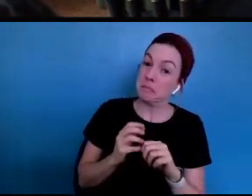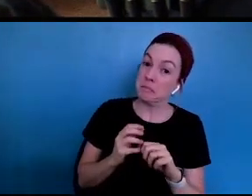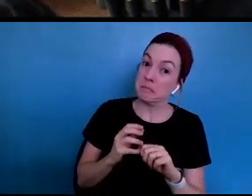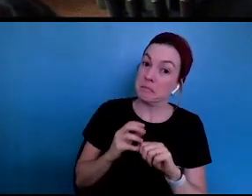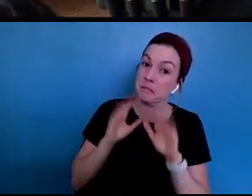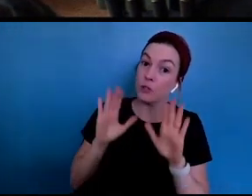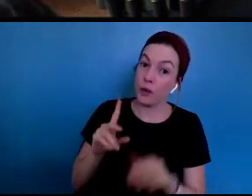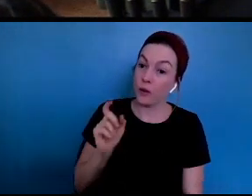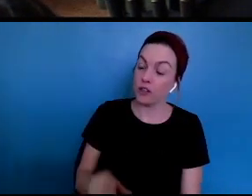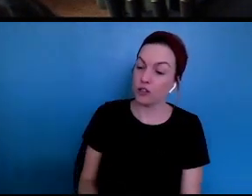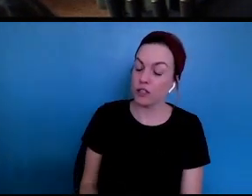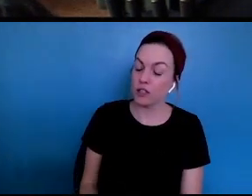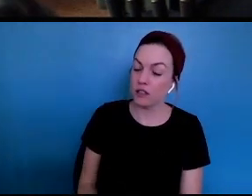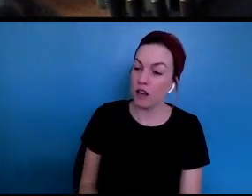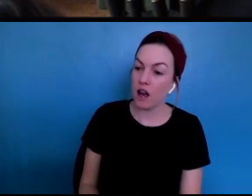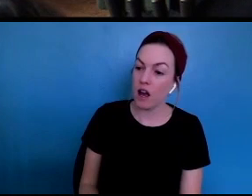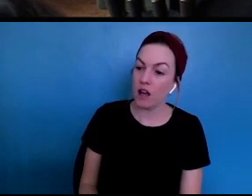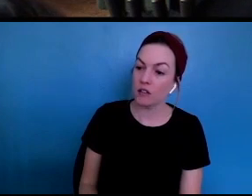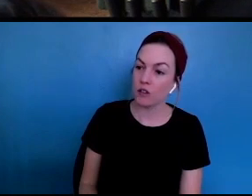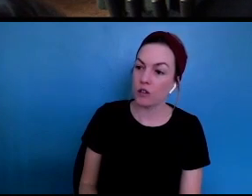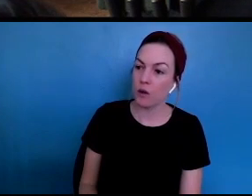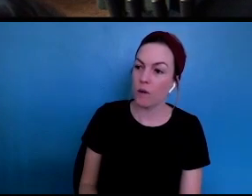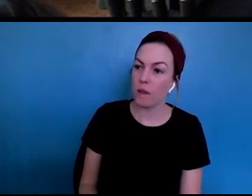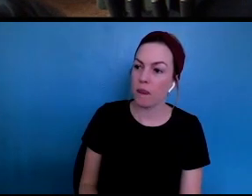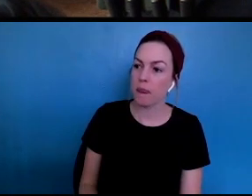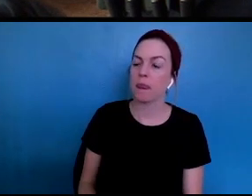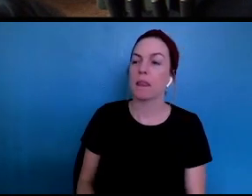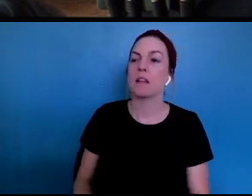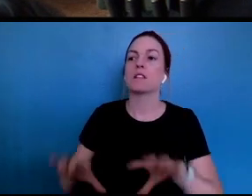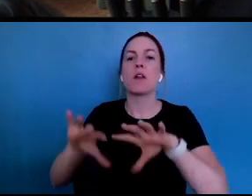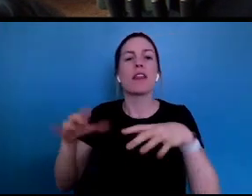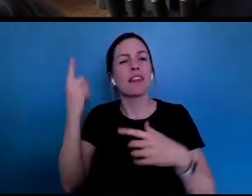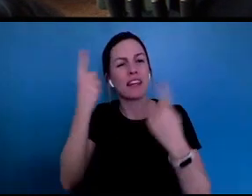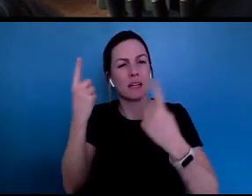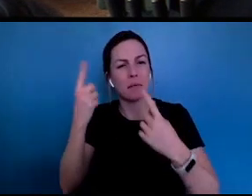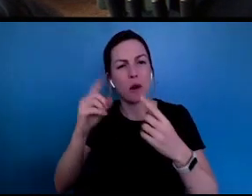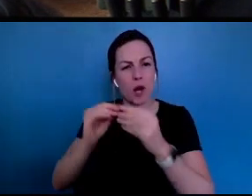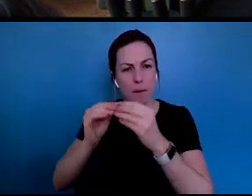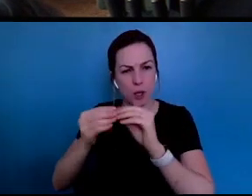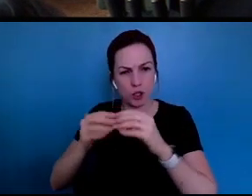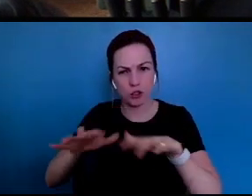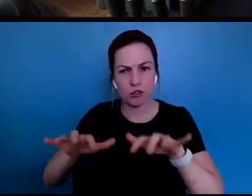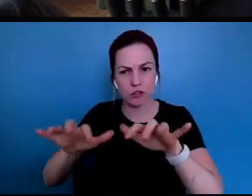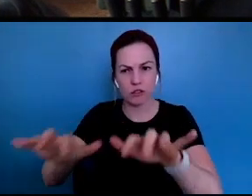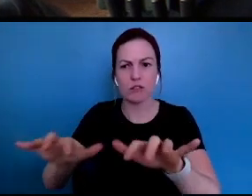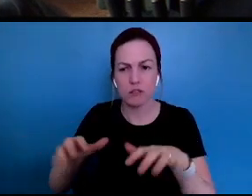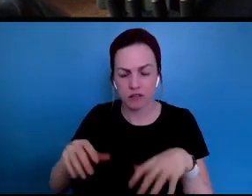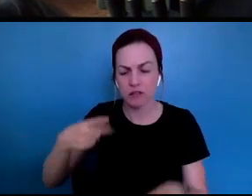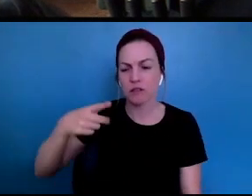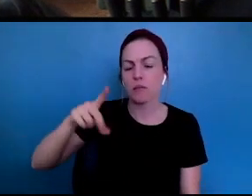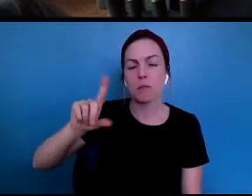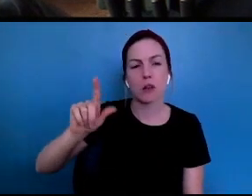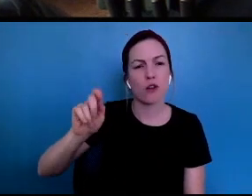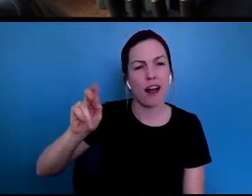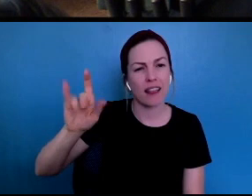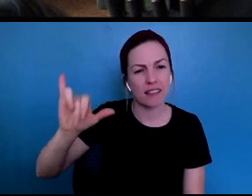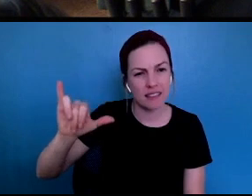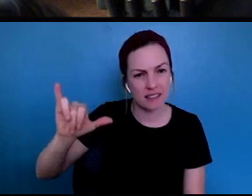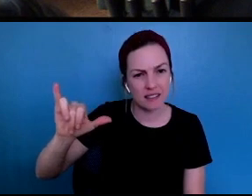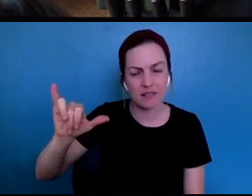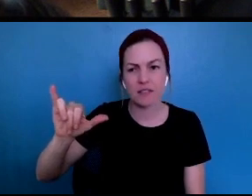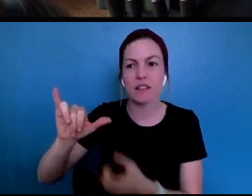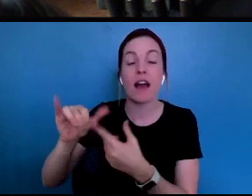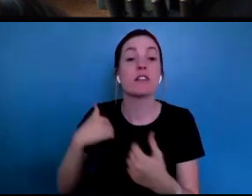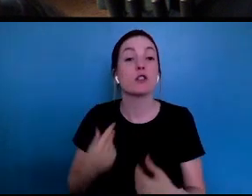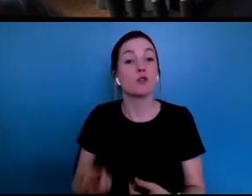So in the Plurality book, Plurality as Collaborative Diversity, there's actually two themes that are